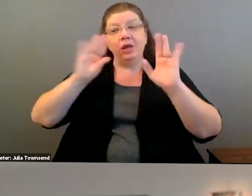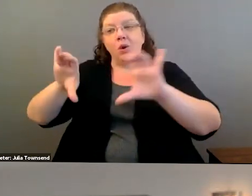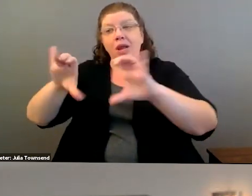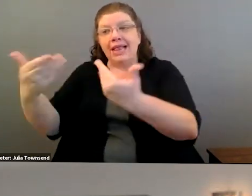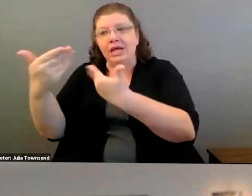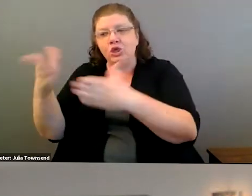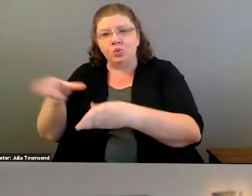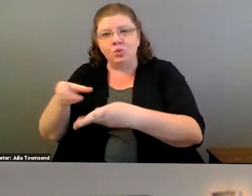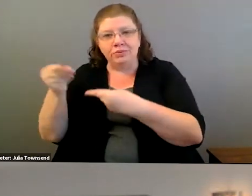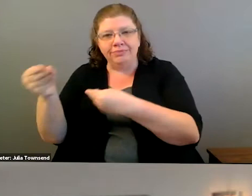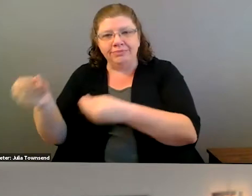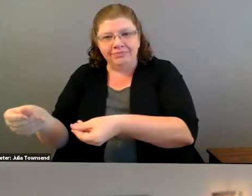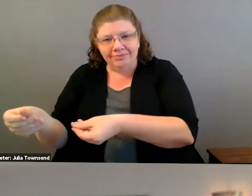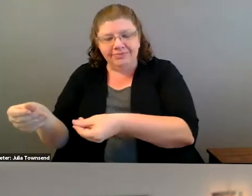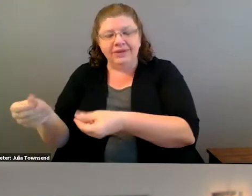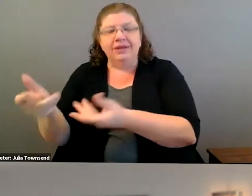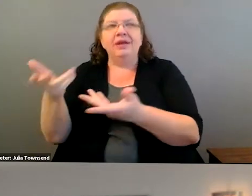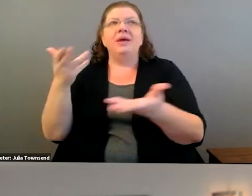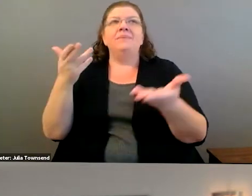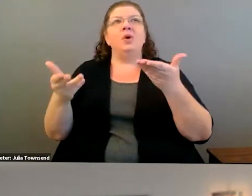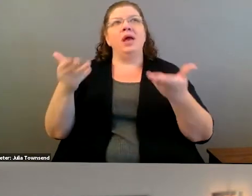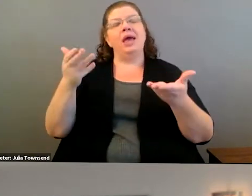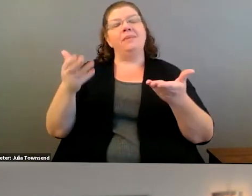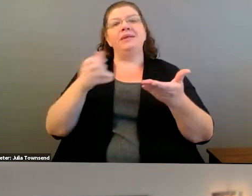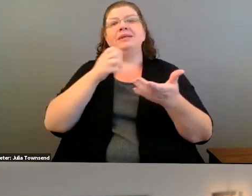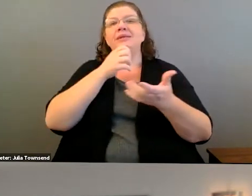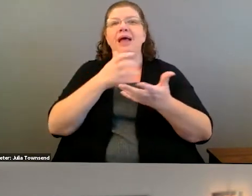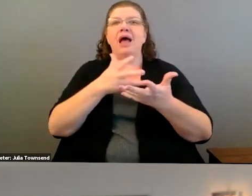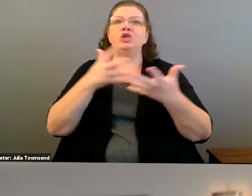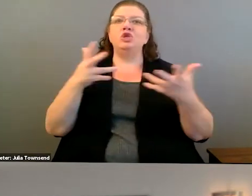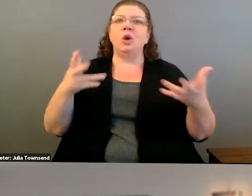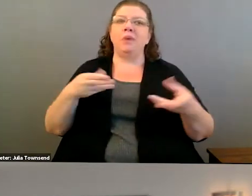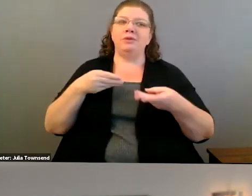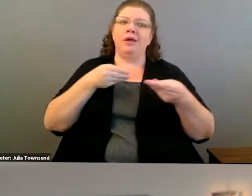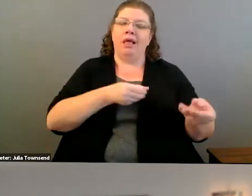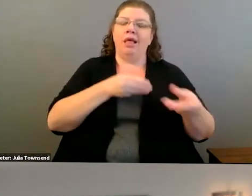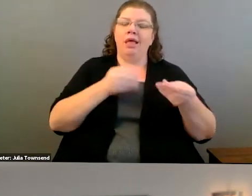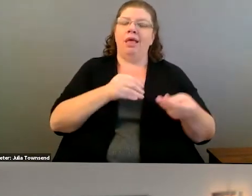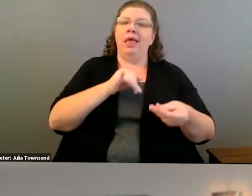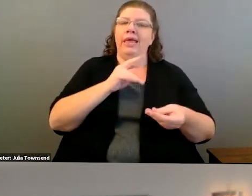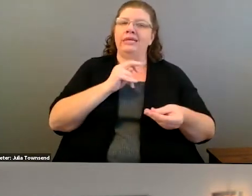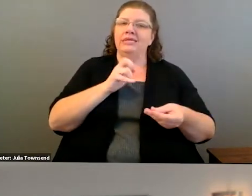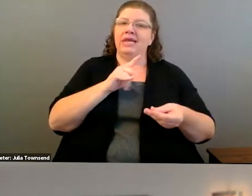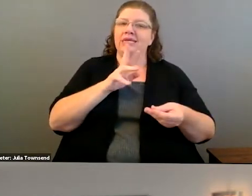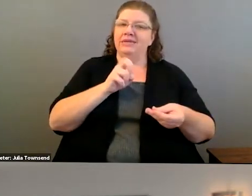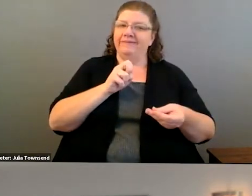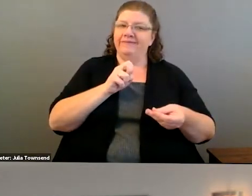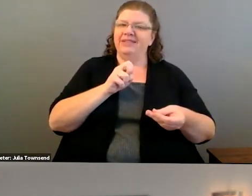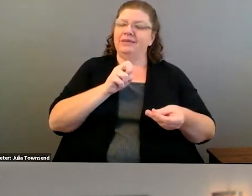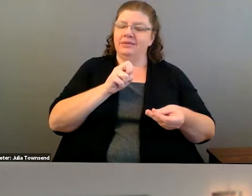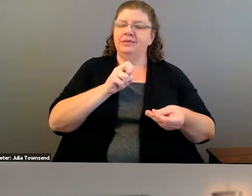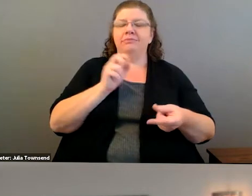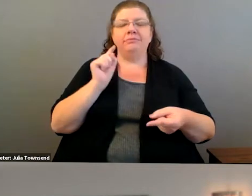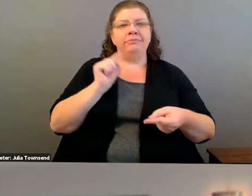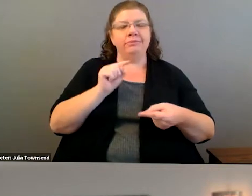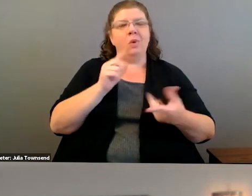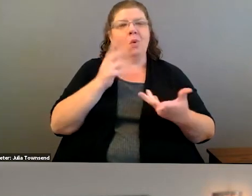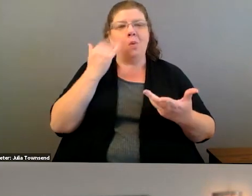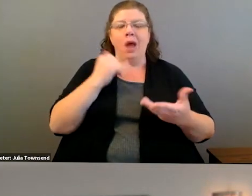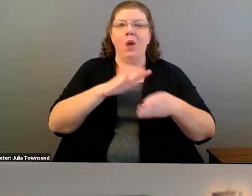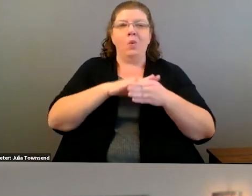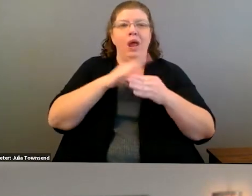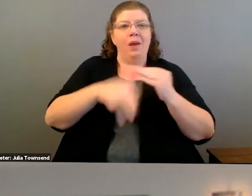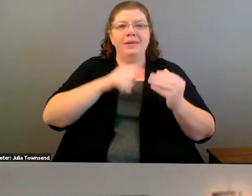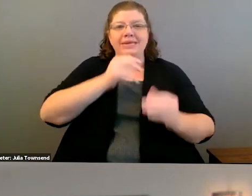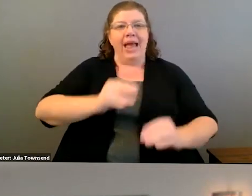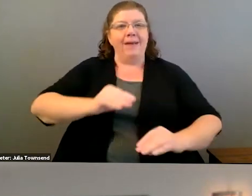classroom and perhaps not be so generous with our incentives because we wind up not meeting the